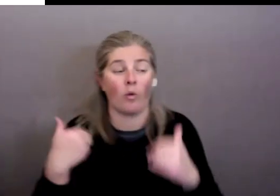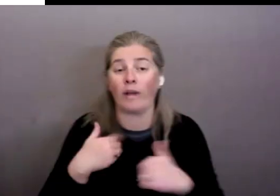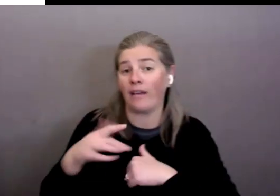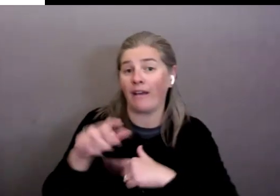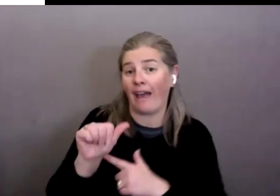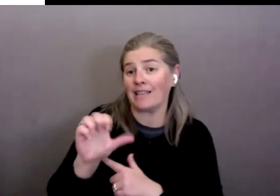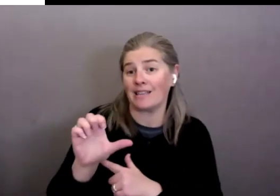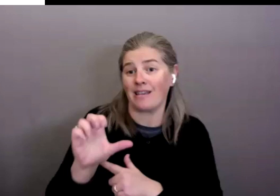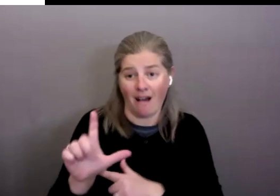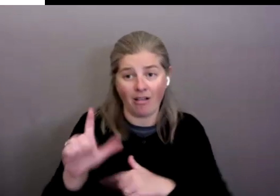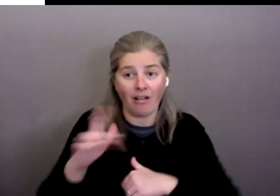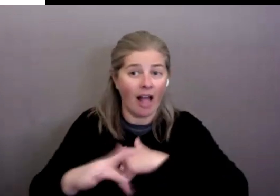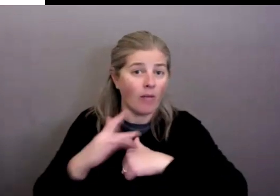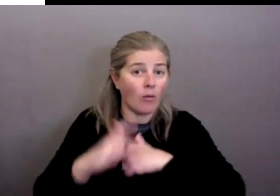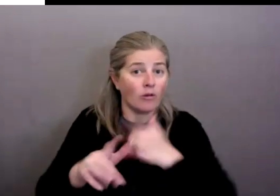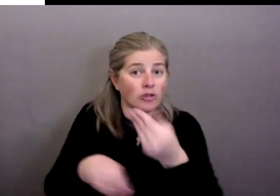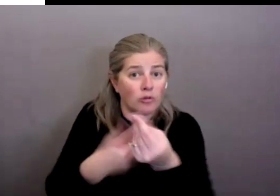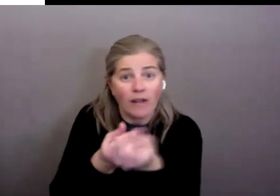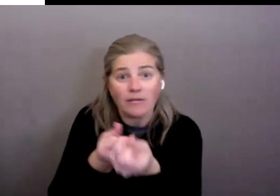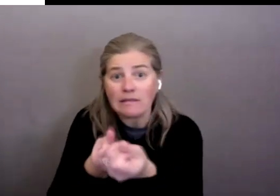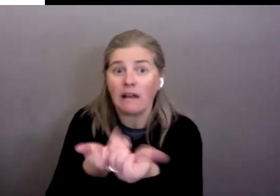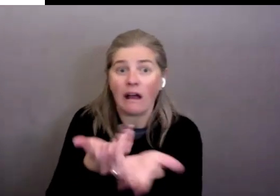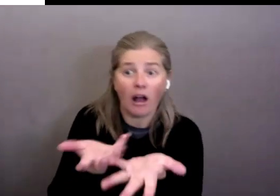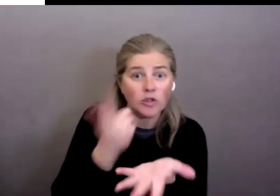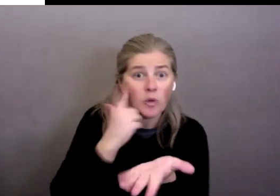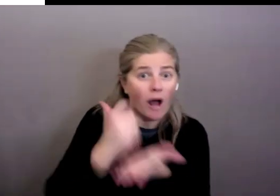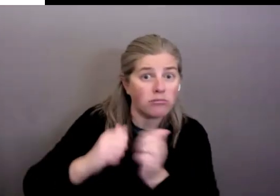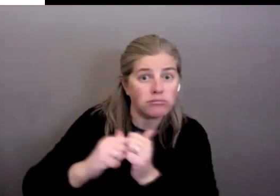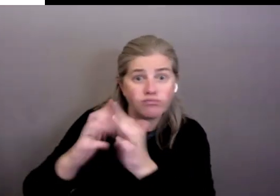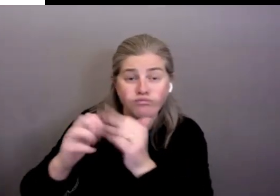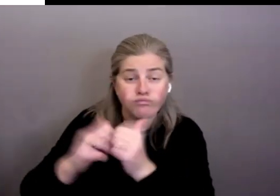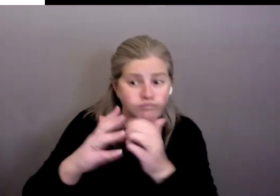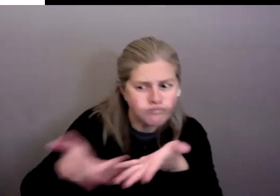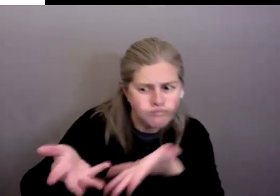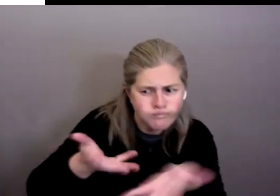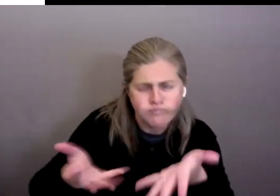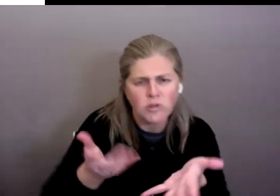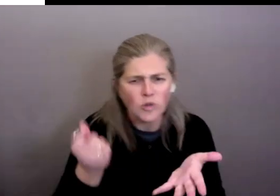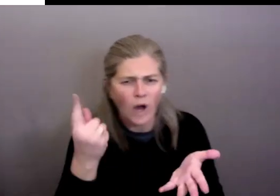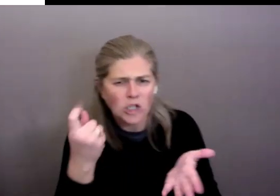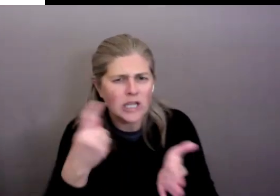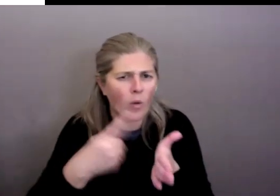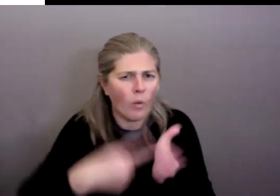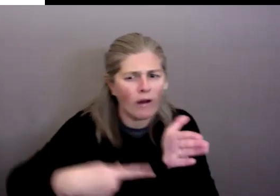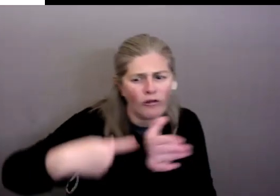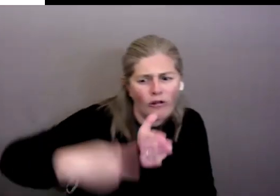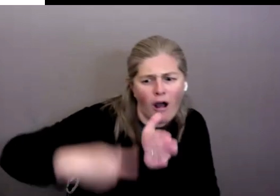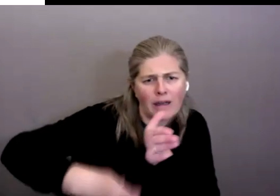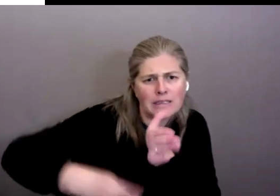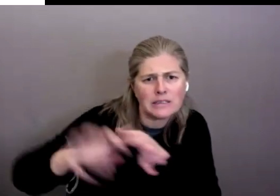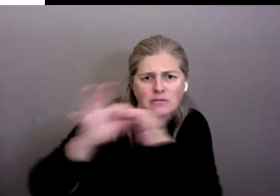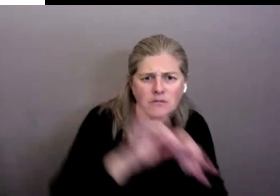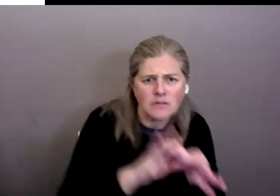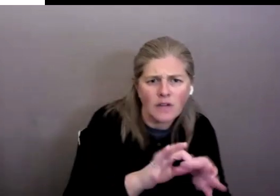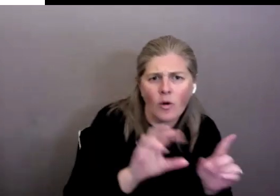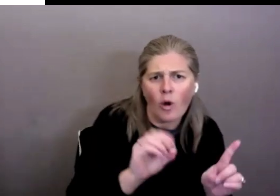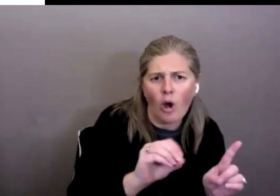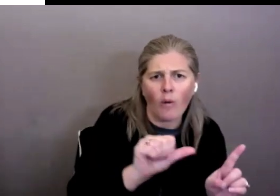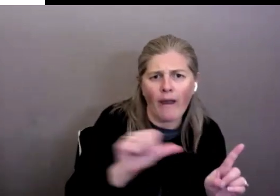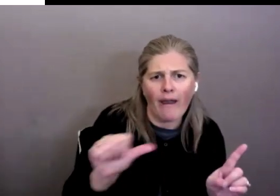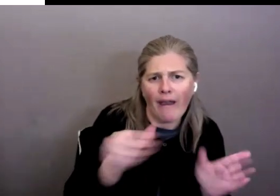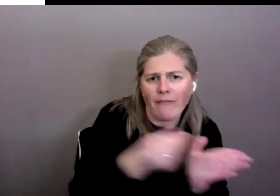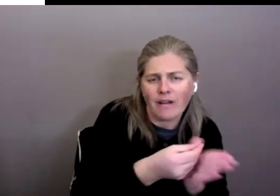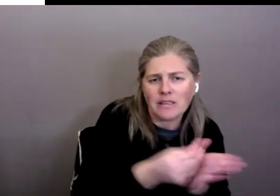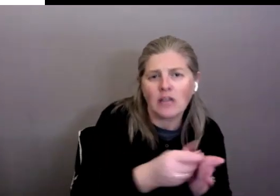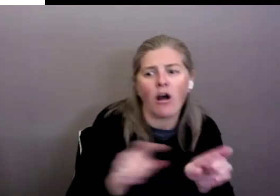assist SUAs in supporting these initiatives. In understanding what costs qualify as Older Americans Act funding, it's also important to